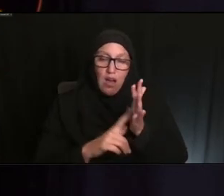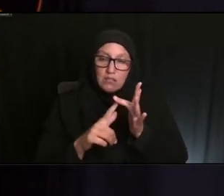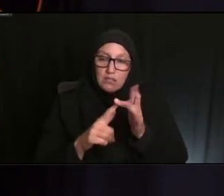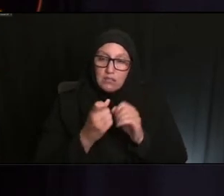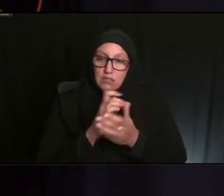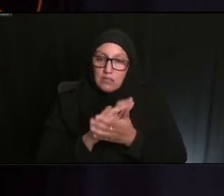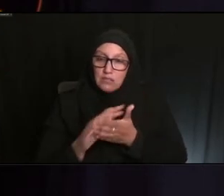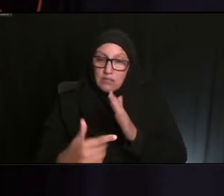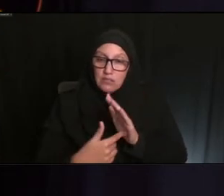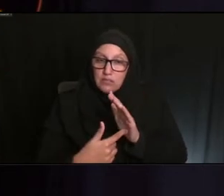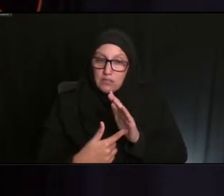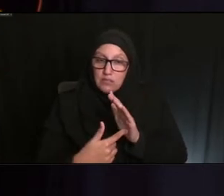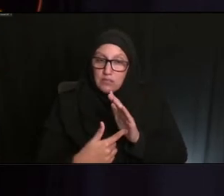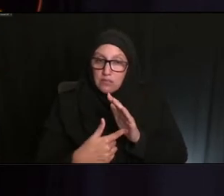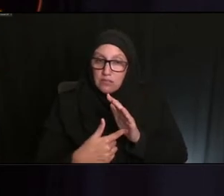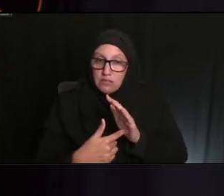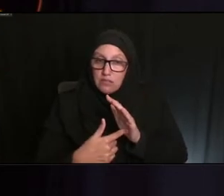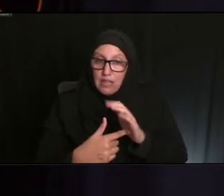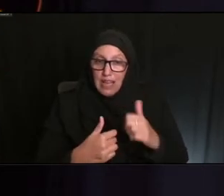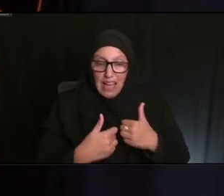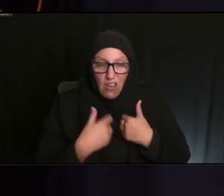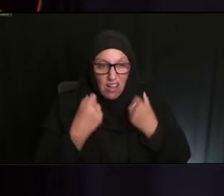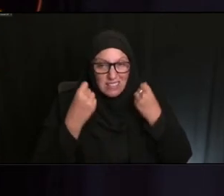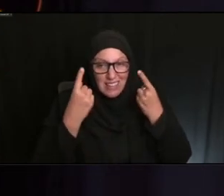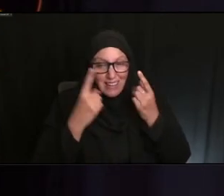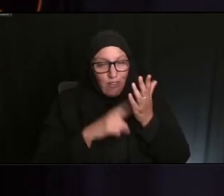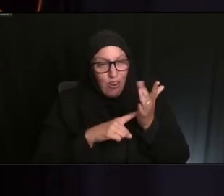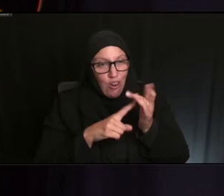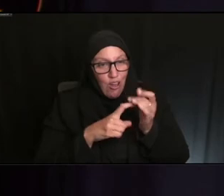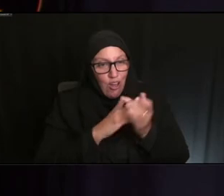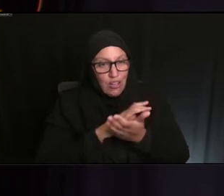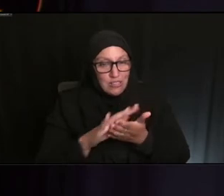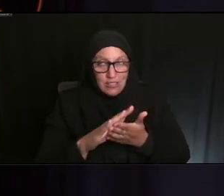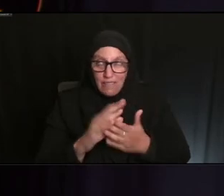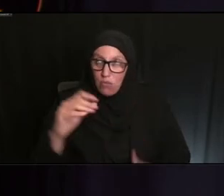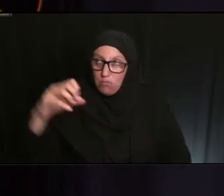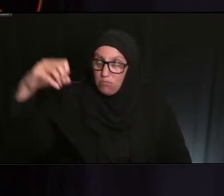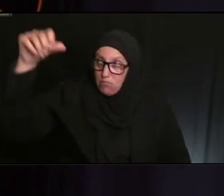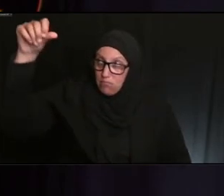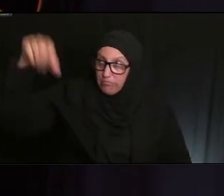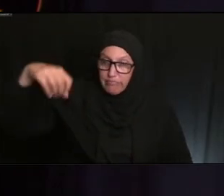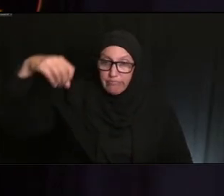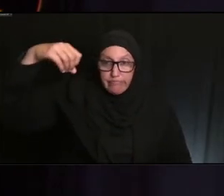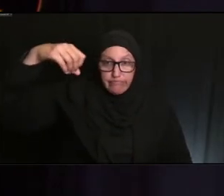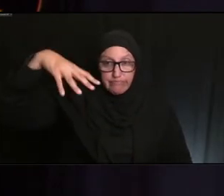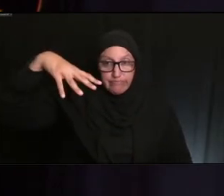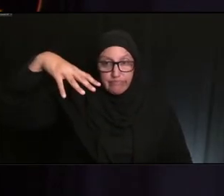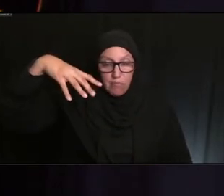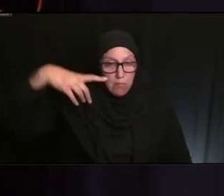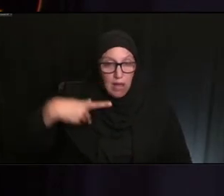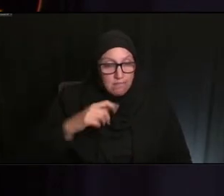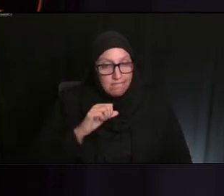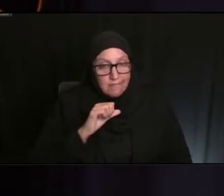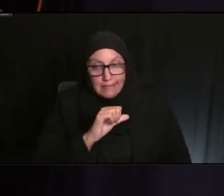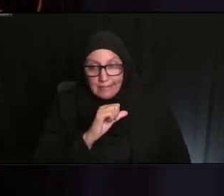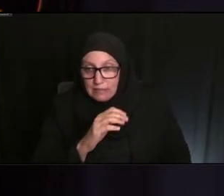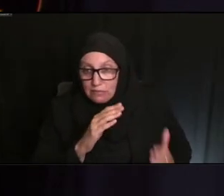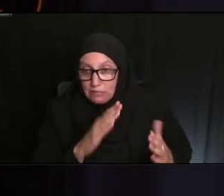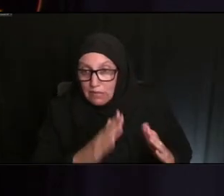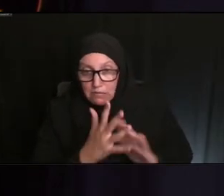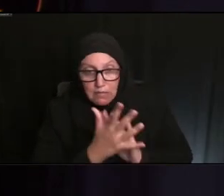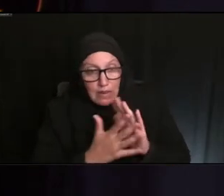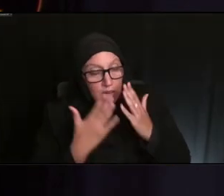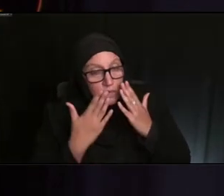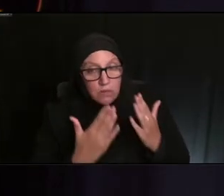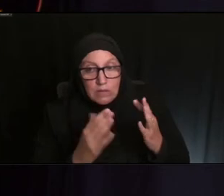what? The thing that we switch and comes on. That's all. But what it means, I don't know exactly. Because the way